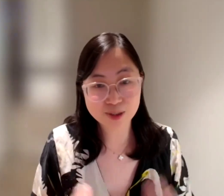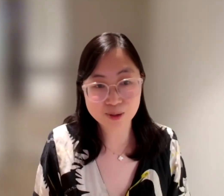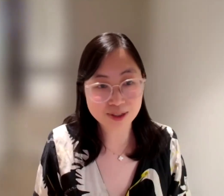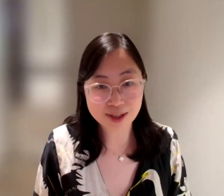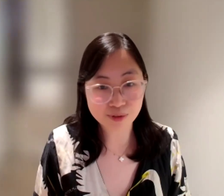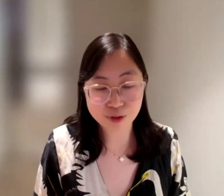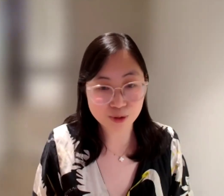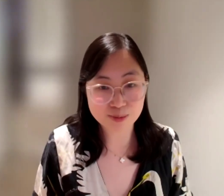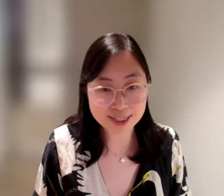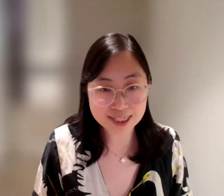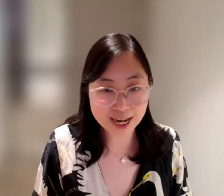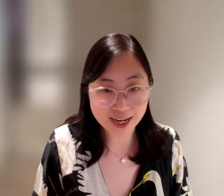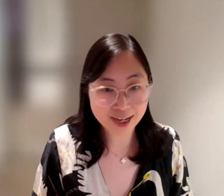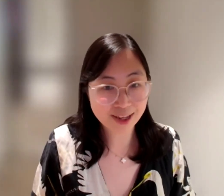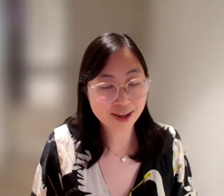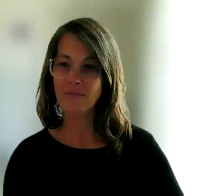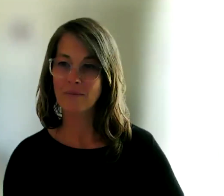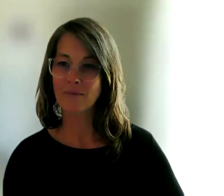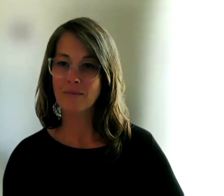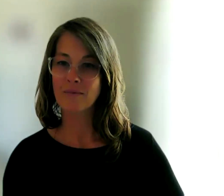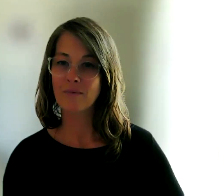the resources that we've talked about today,